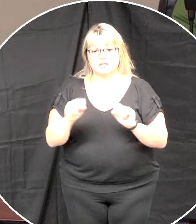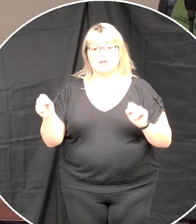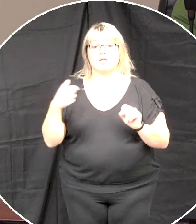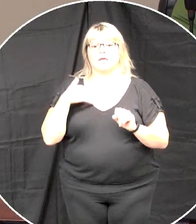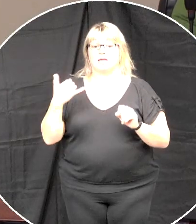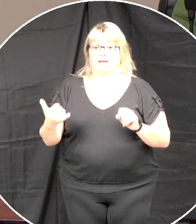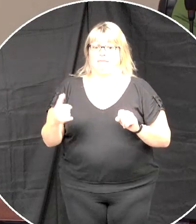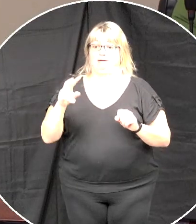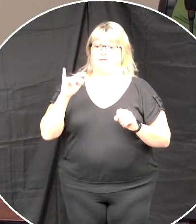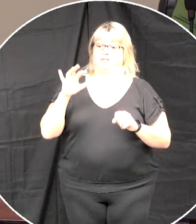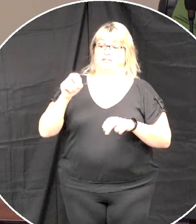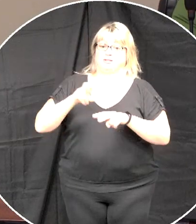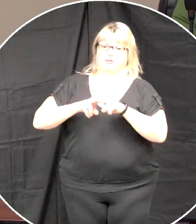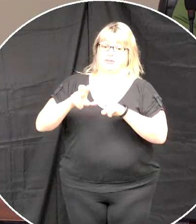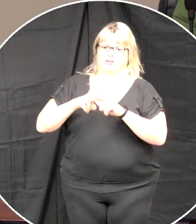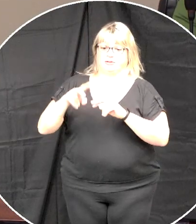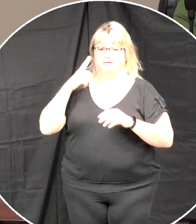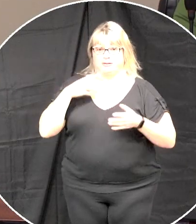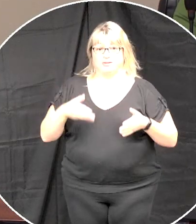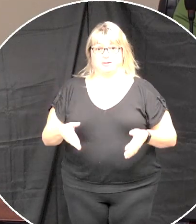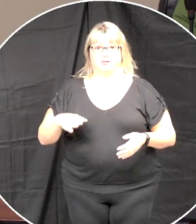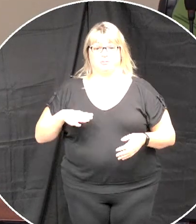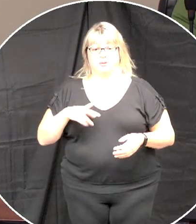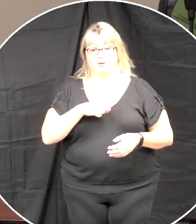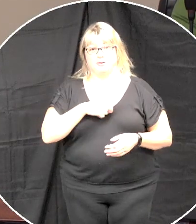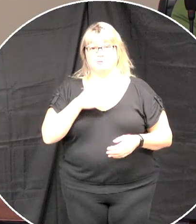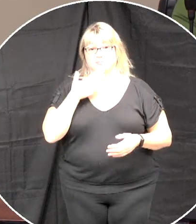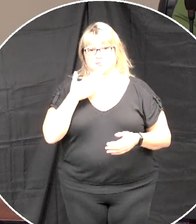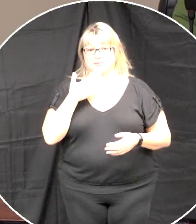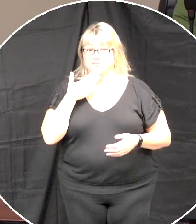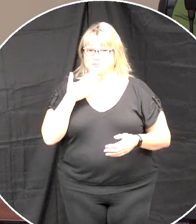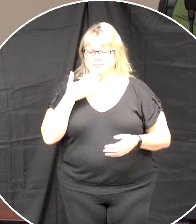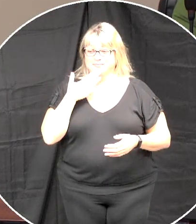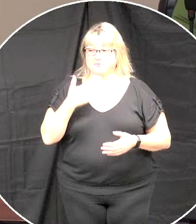Chair of this board. Thank you.